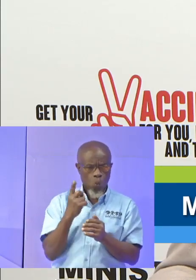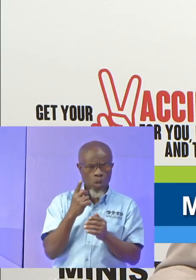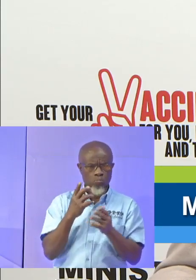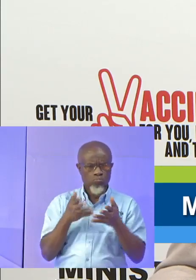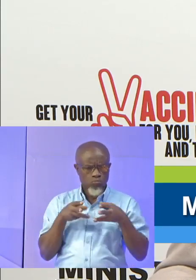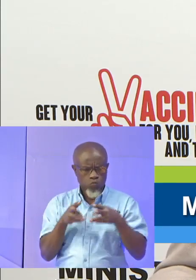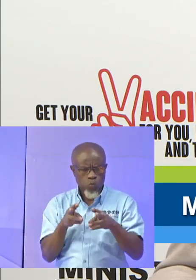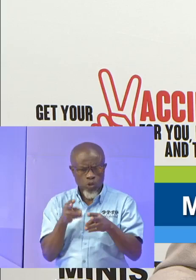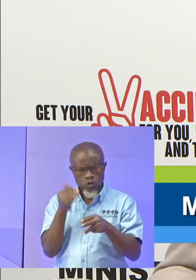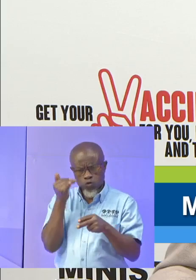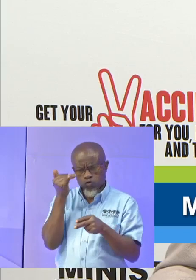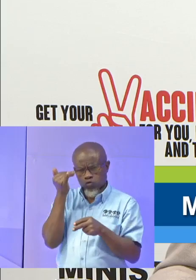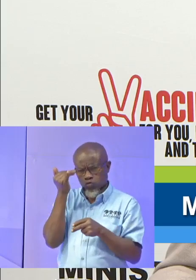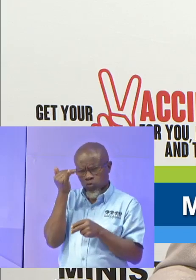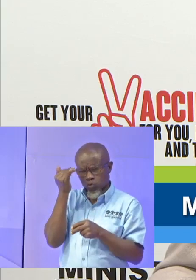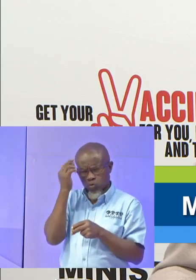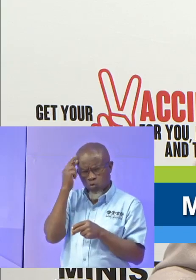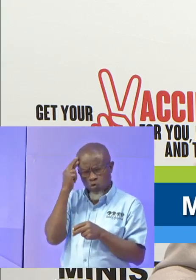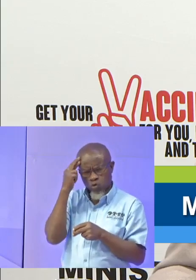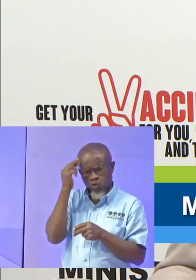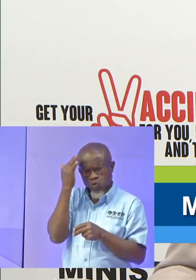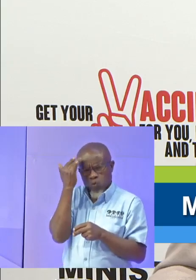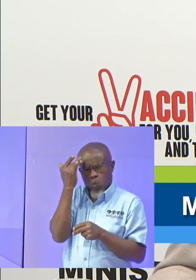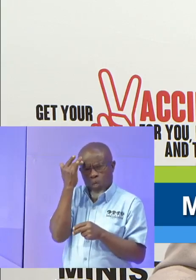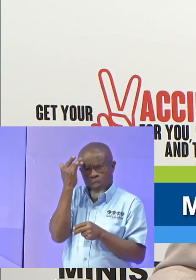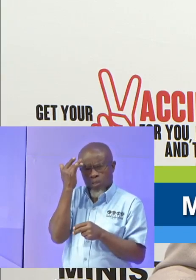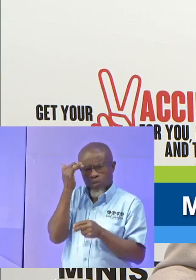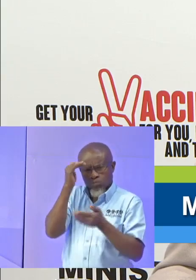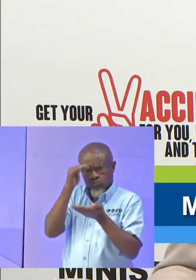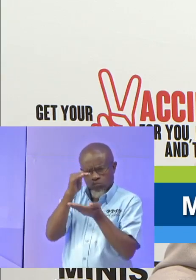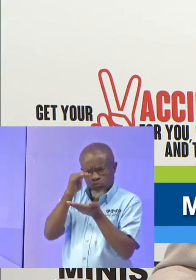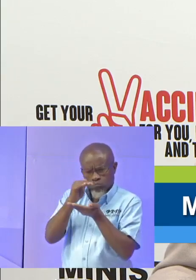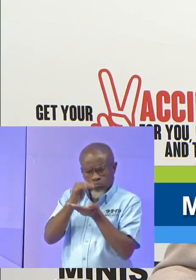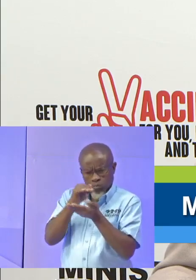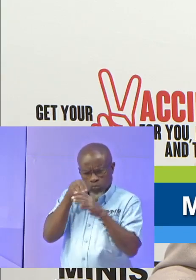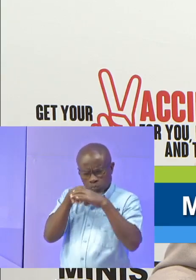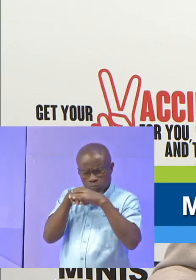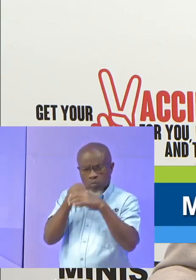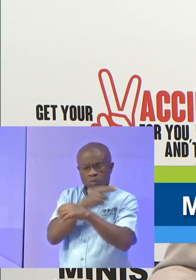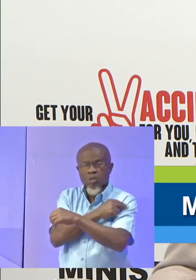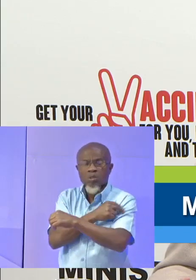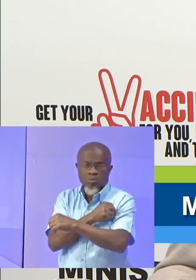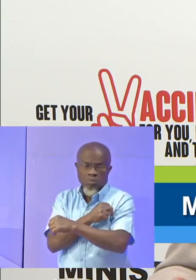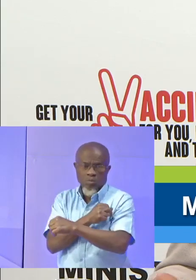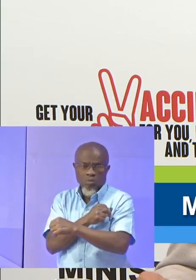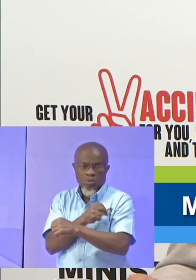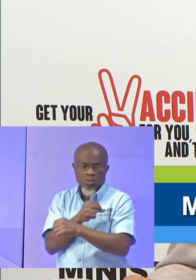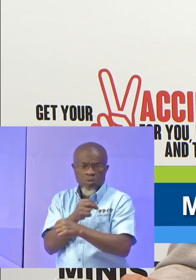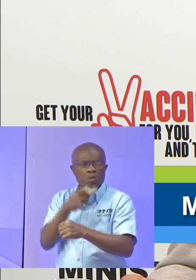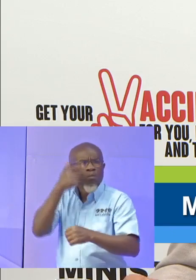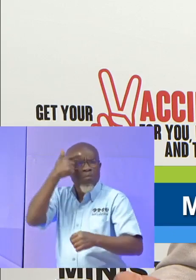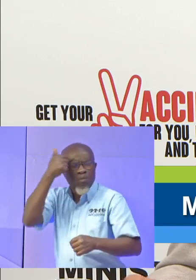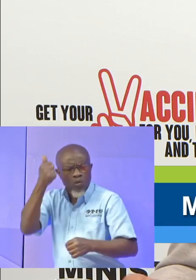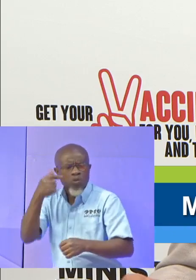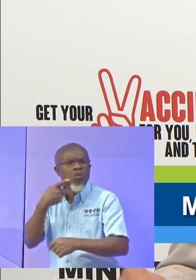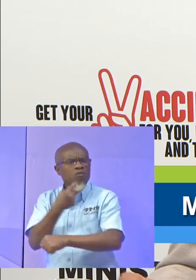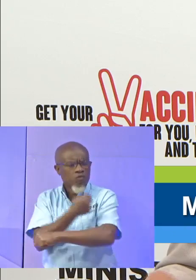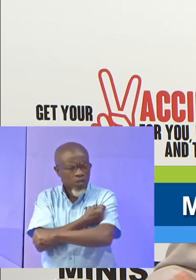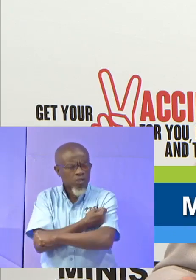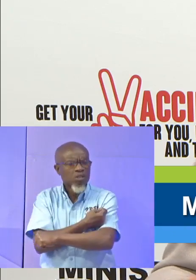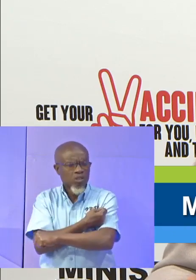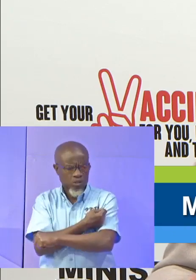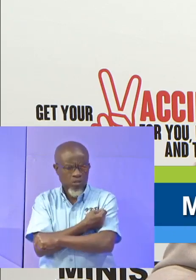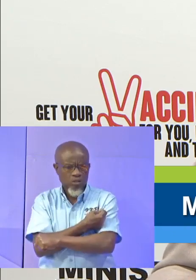of the reasons for this is vaccinations. We have roughly, let's just say for argument's